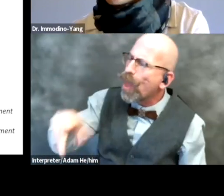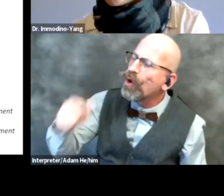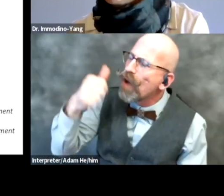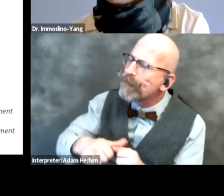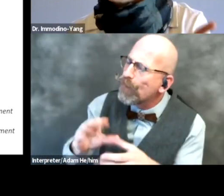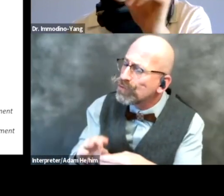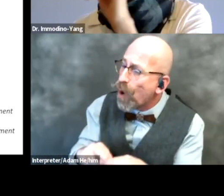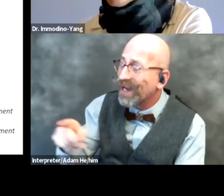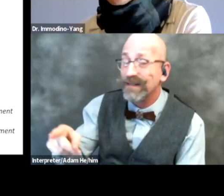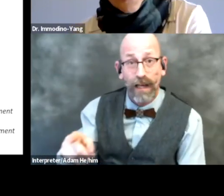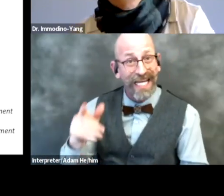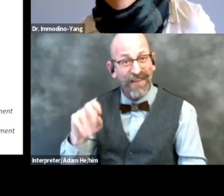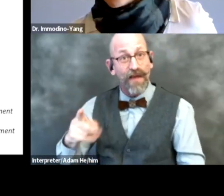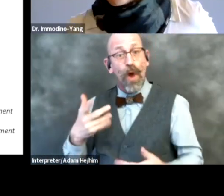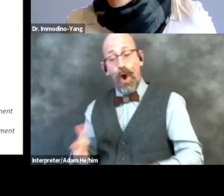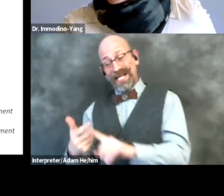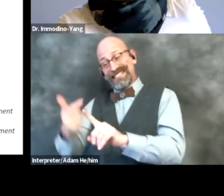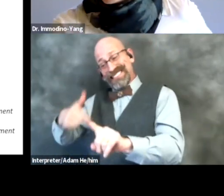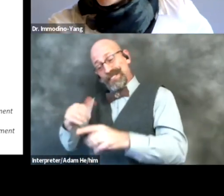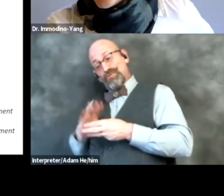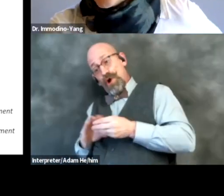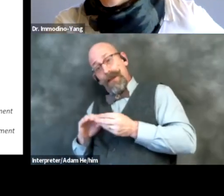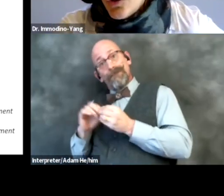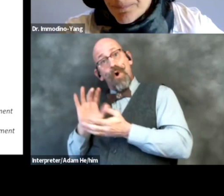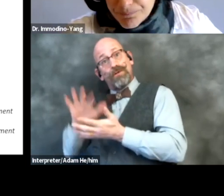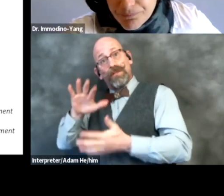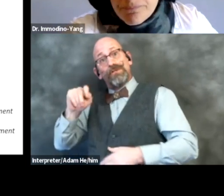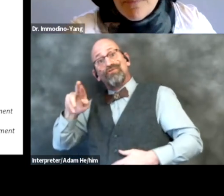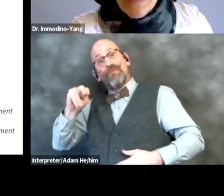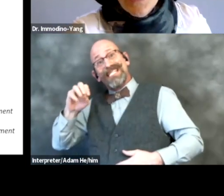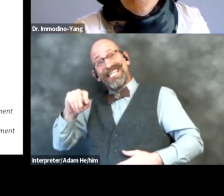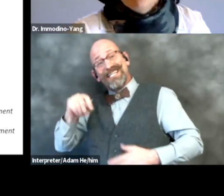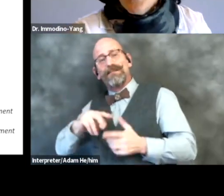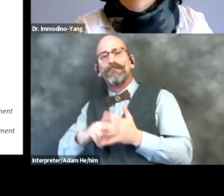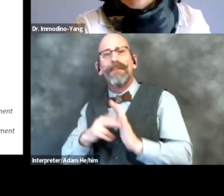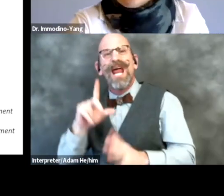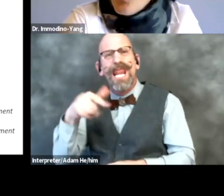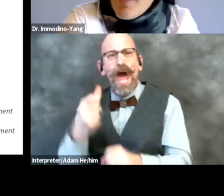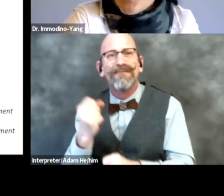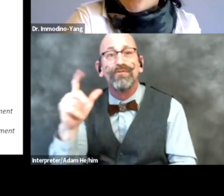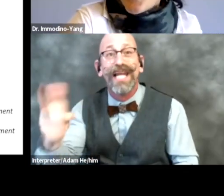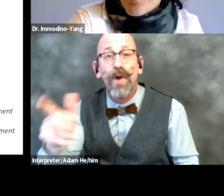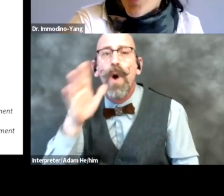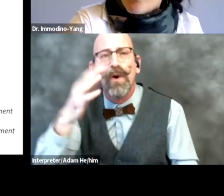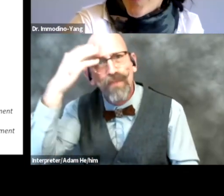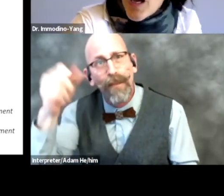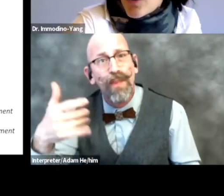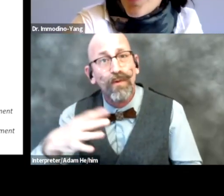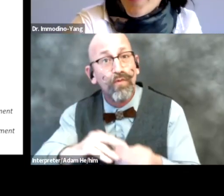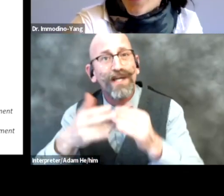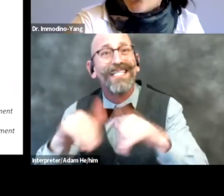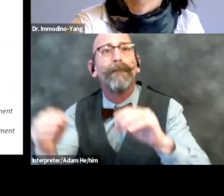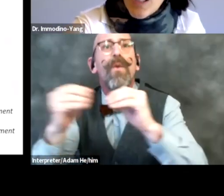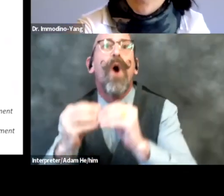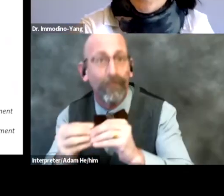they talked about the story, the more likely they were to remember it 5 years later too. There was no evidence of this part for the